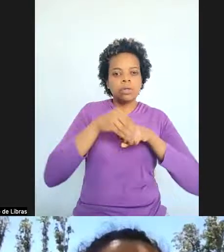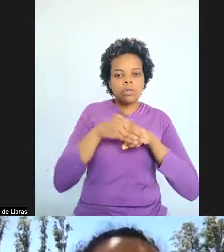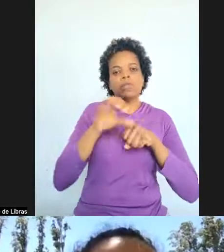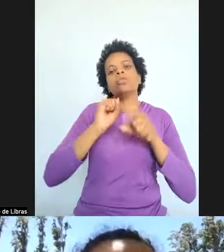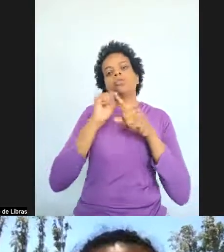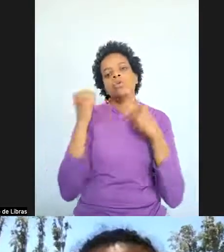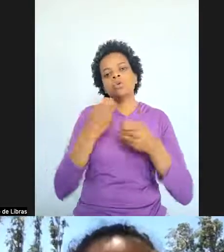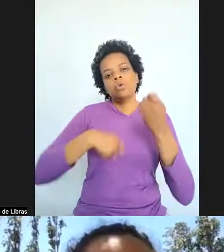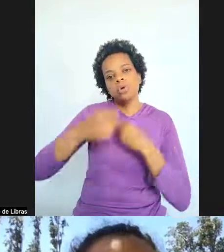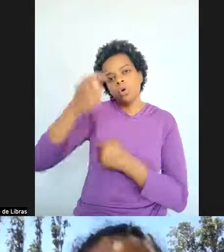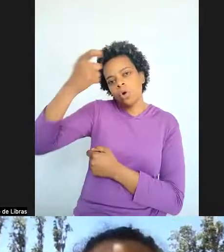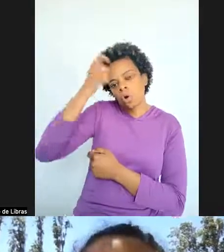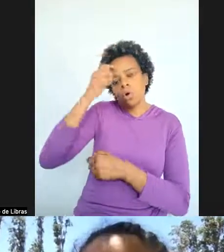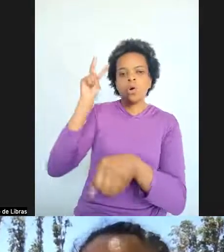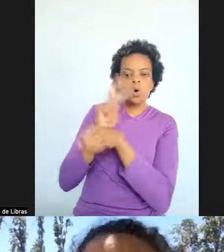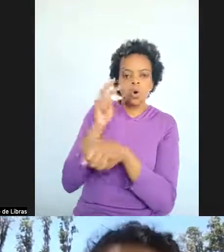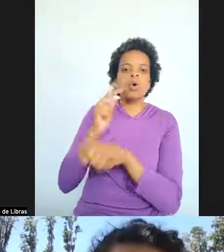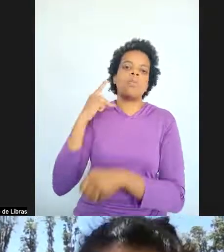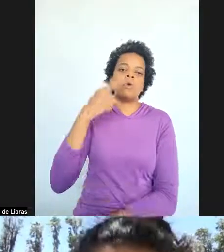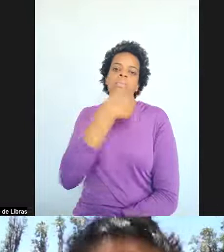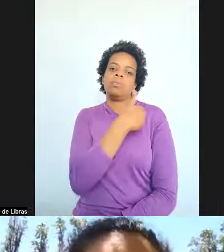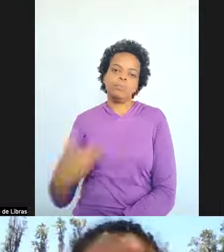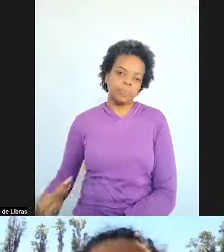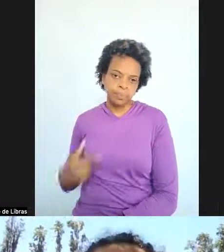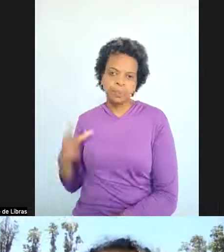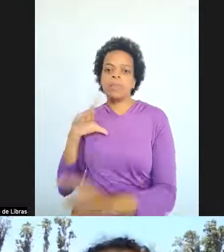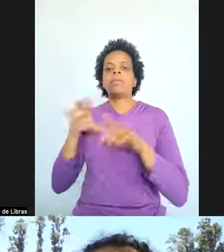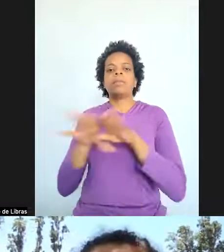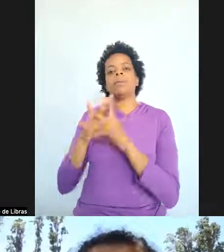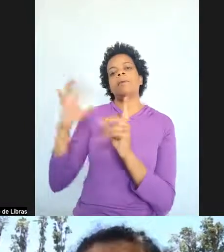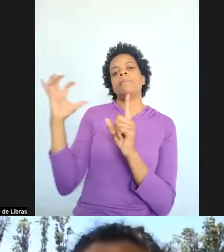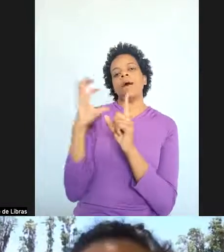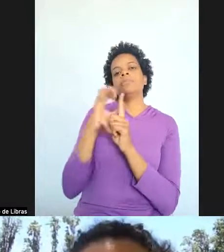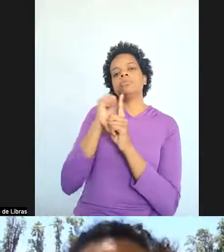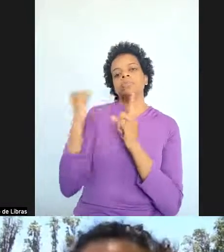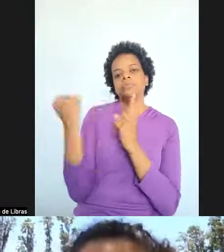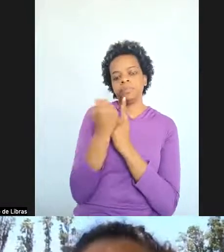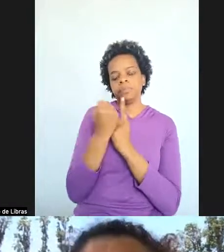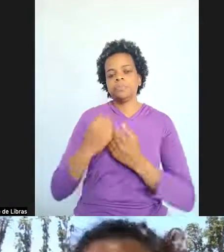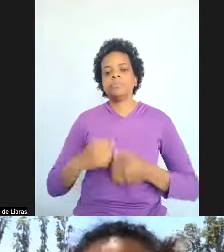knowledge, socioeconomics, awareness, conservation, public policy, and social impact.